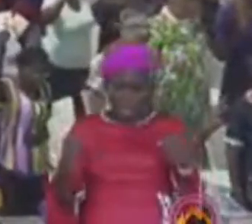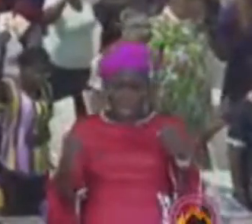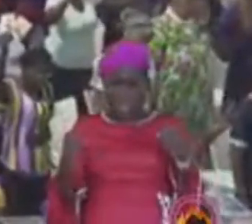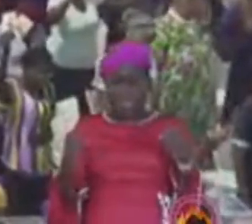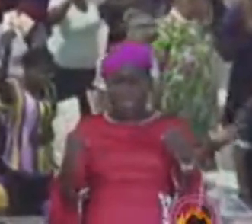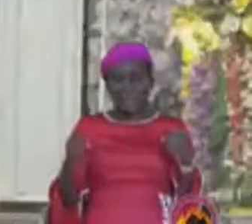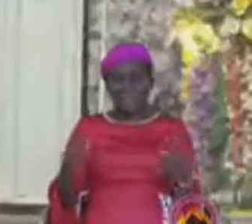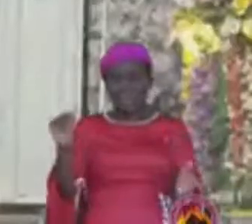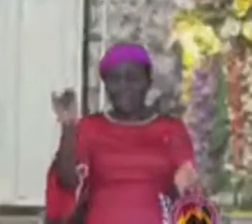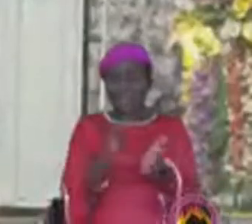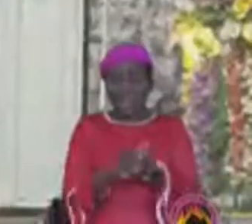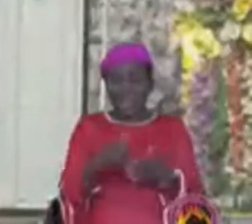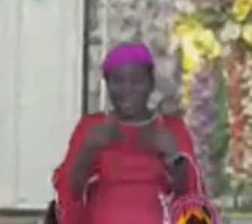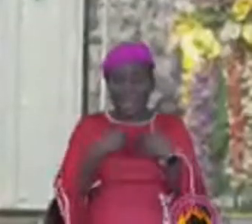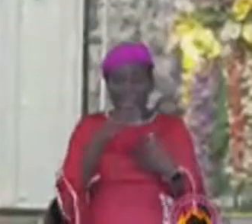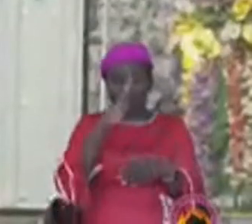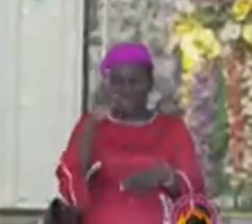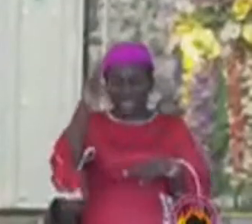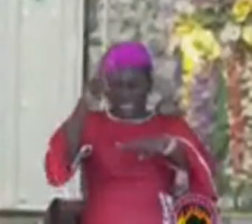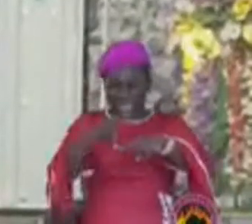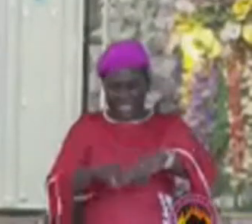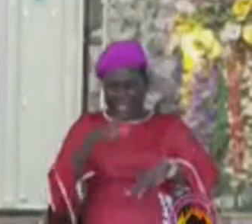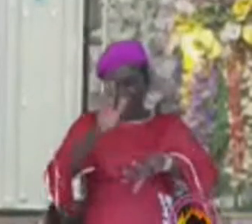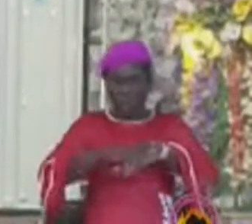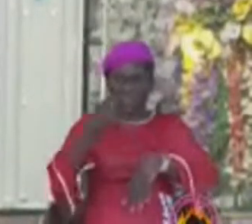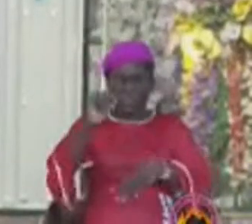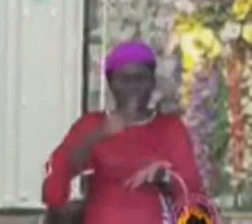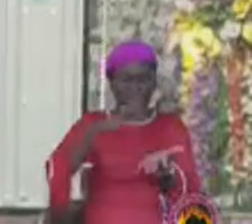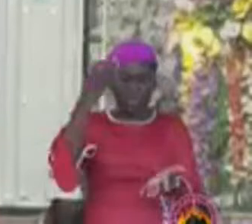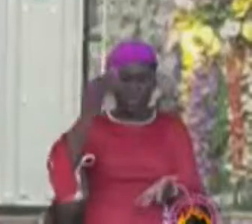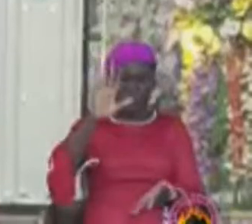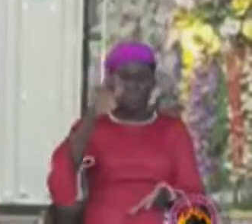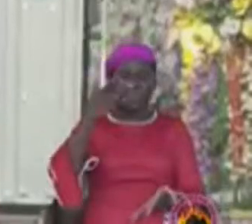Powers that have been sitting upon the glory of your destiny.